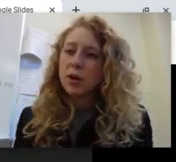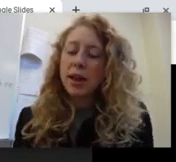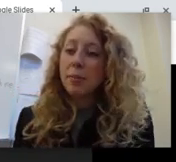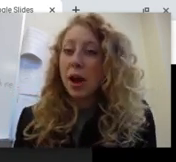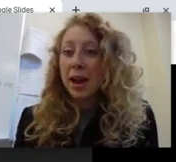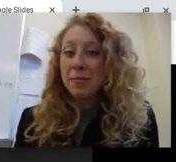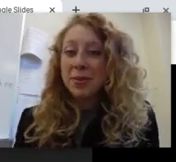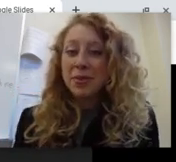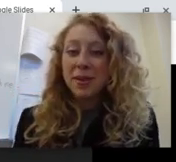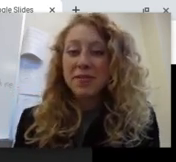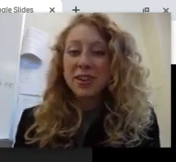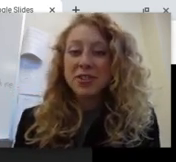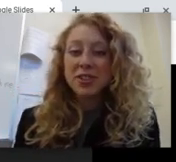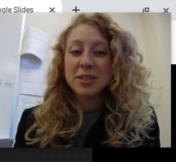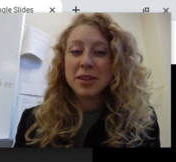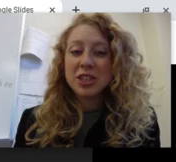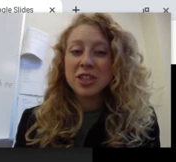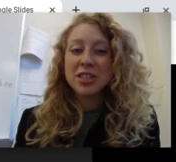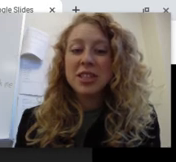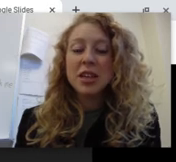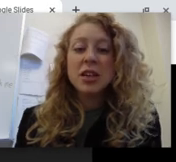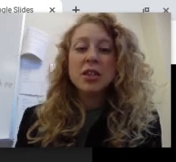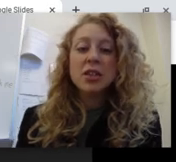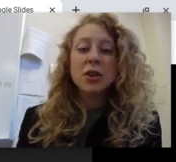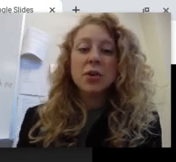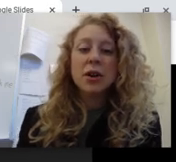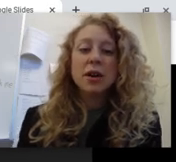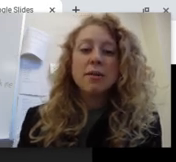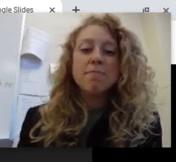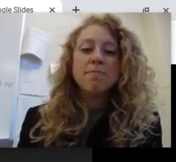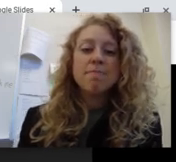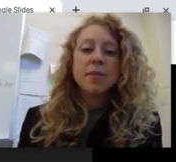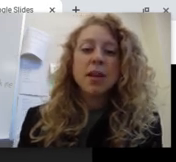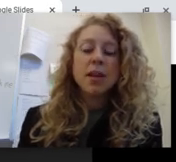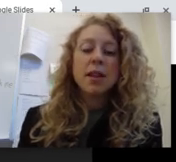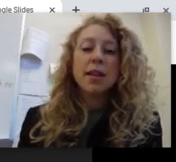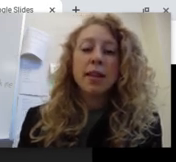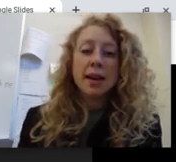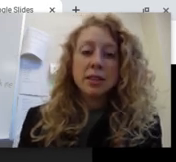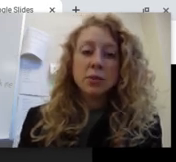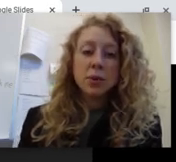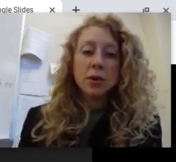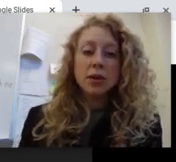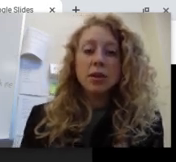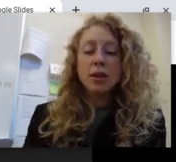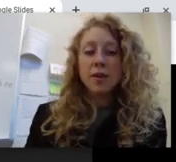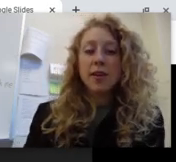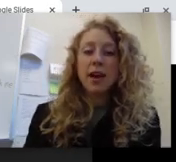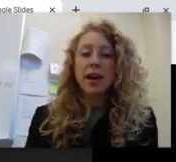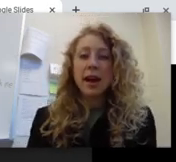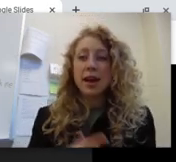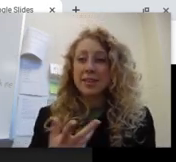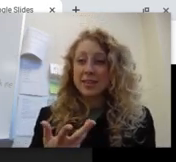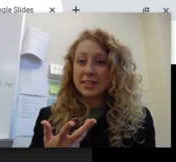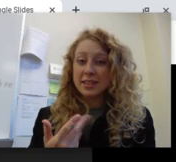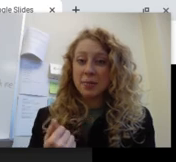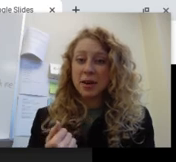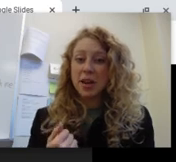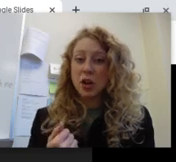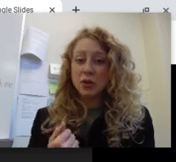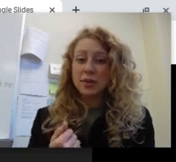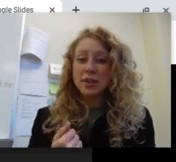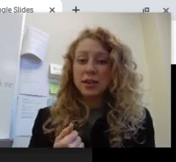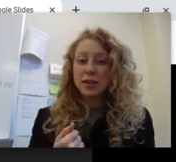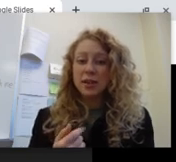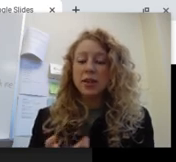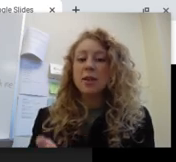I'm showing that I'm not happy with my facial expressions. So, and then the last one, if I ask somebody,